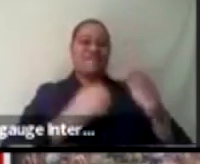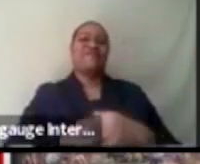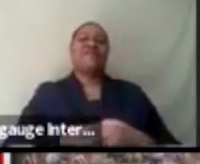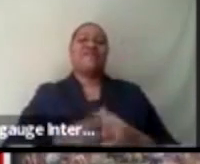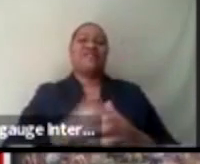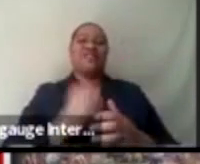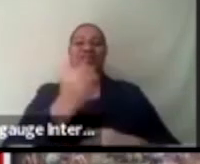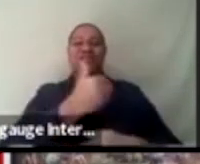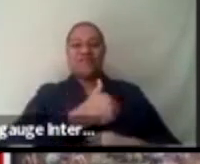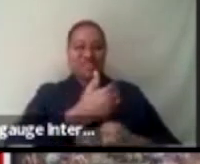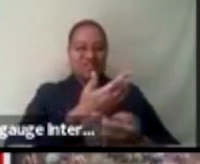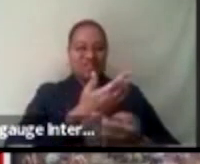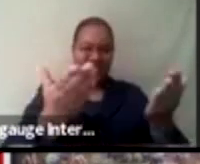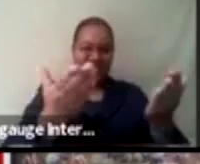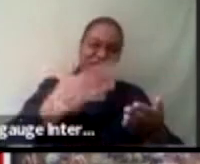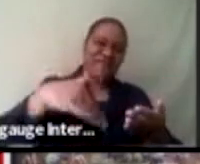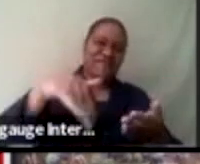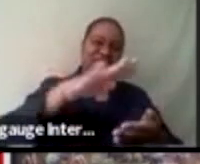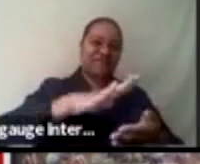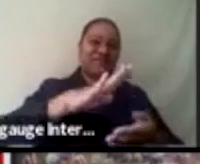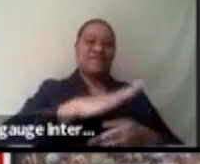morning to you all.